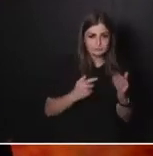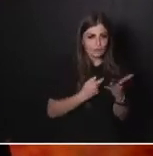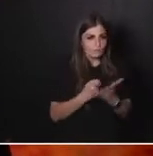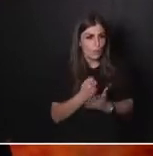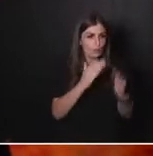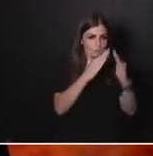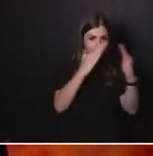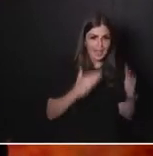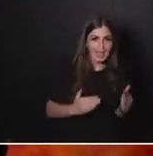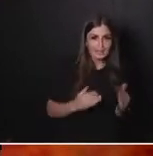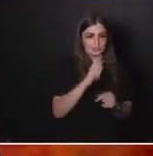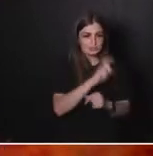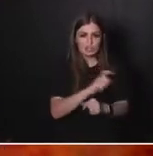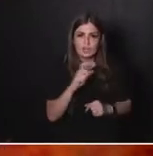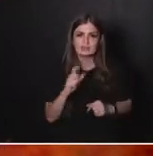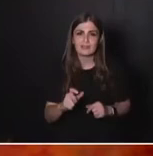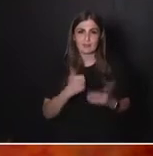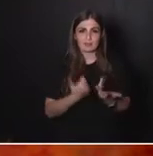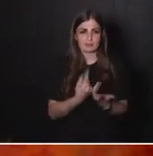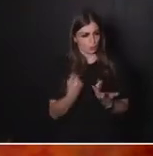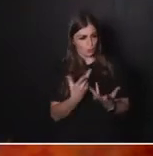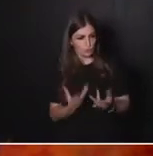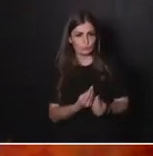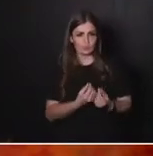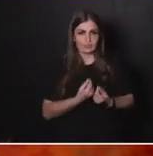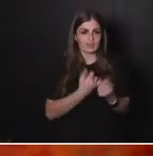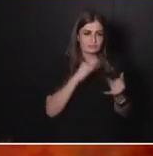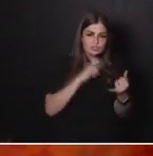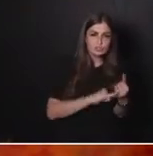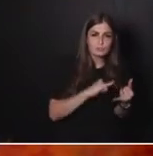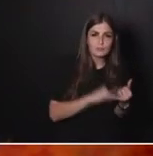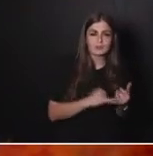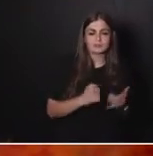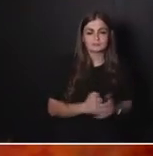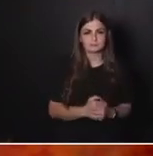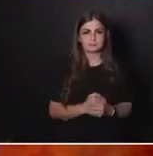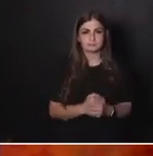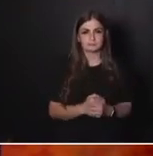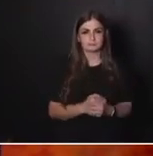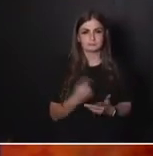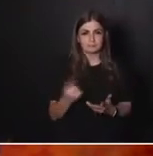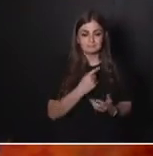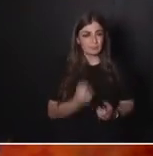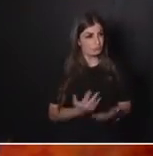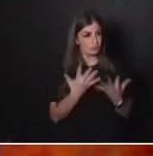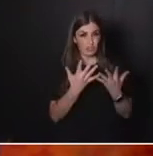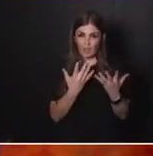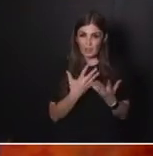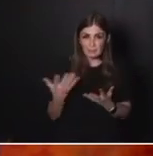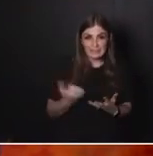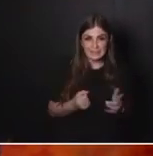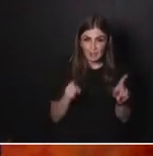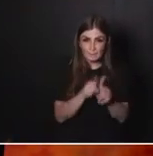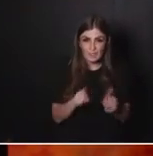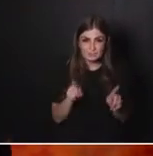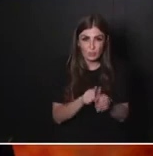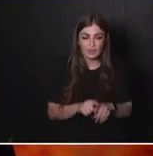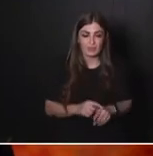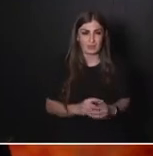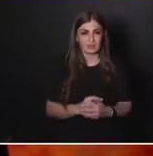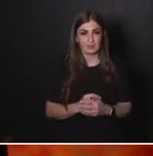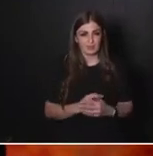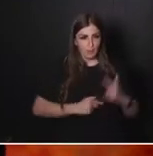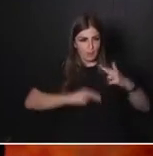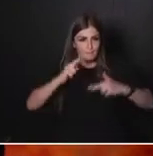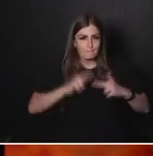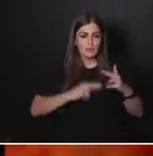housing and childcare, who's on their side on superannuation and a decent retirement income for all, in